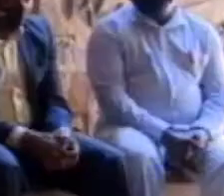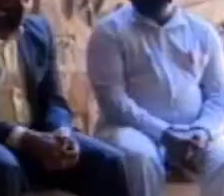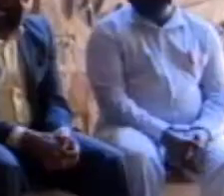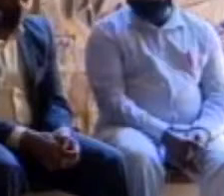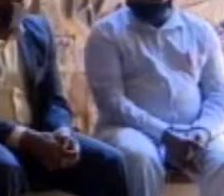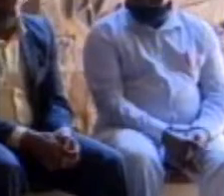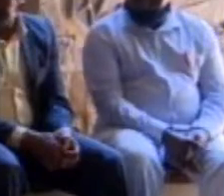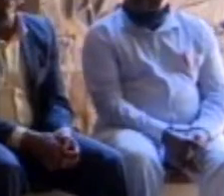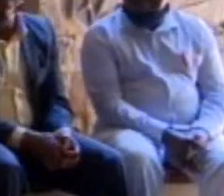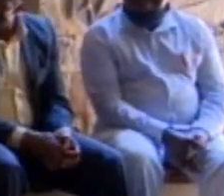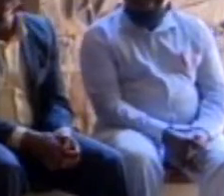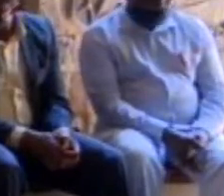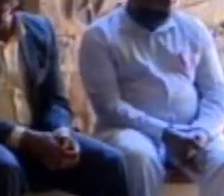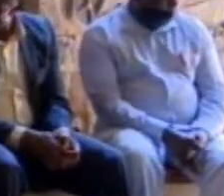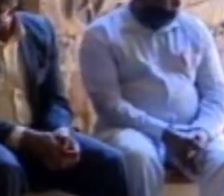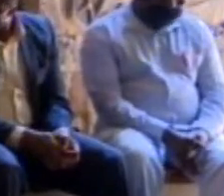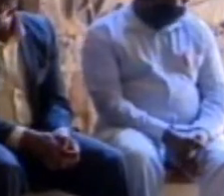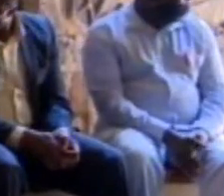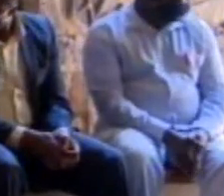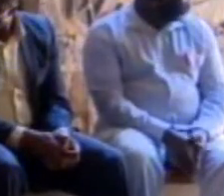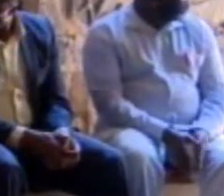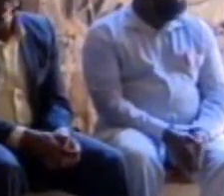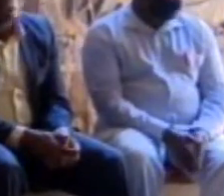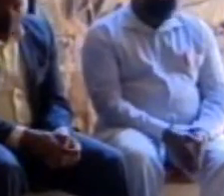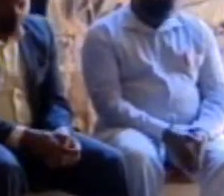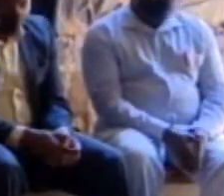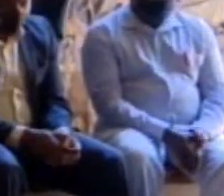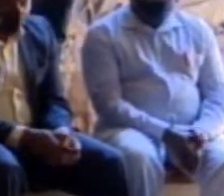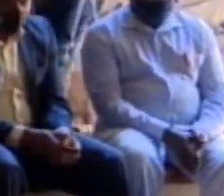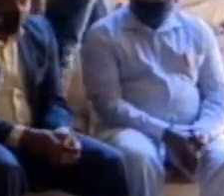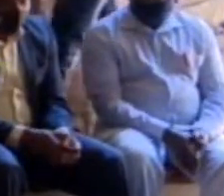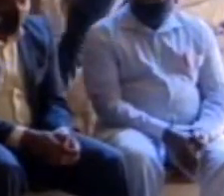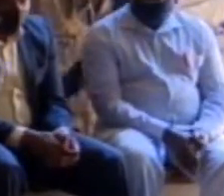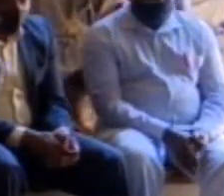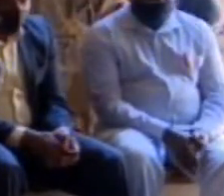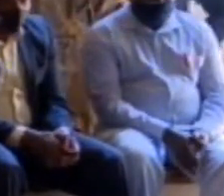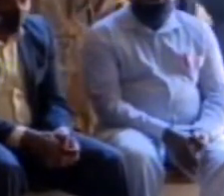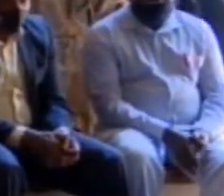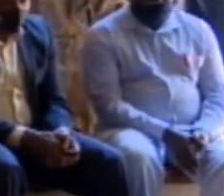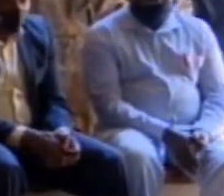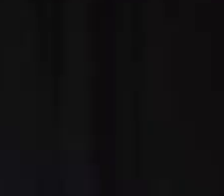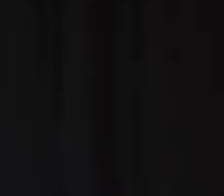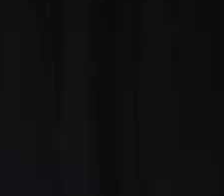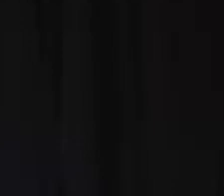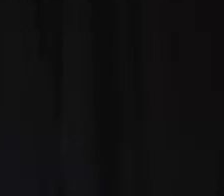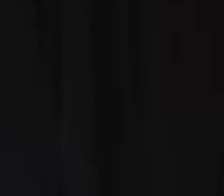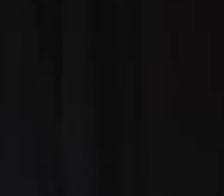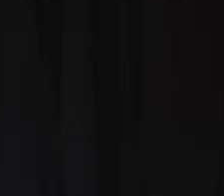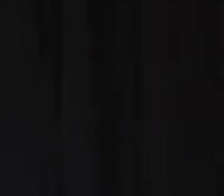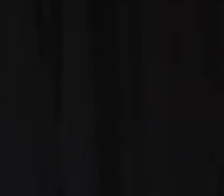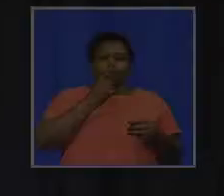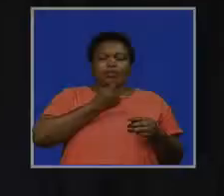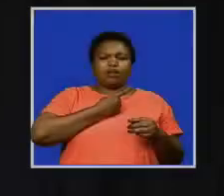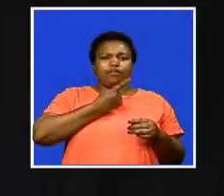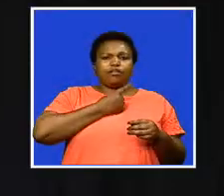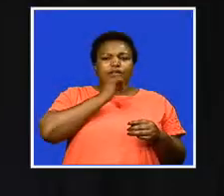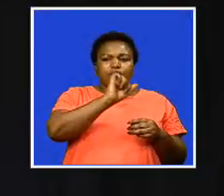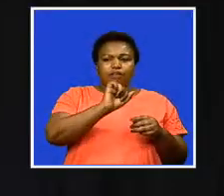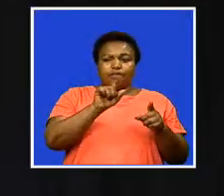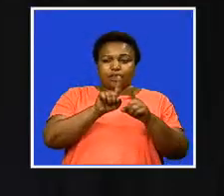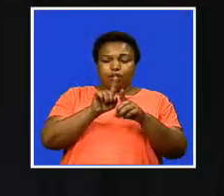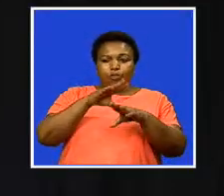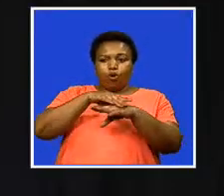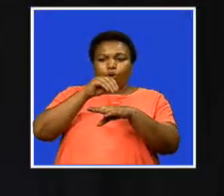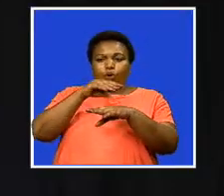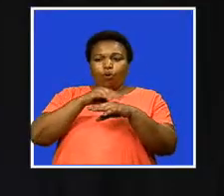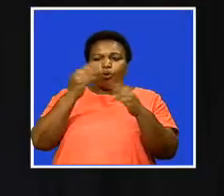bo-2021. Kule campaign-ke sibukete kwakuthi sonke sive sibe nekwaso kusukela kulabadzala